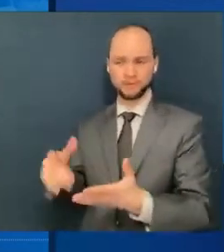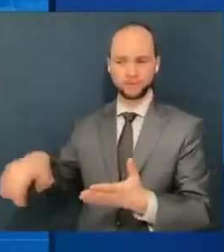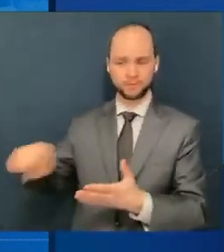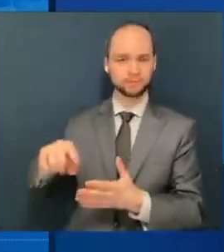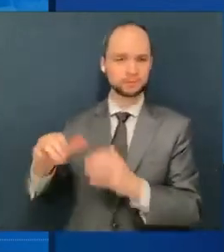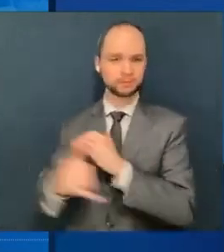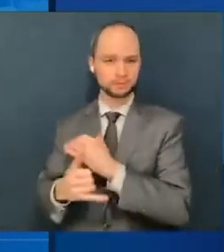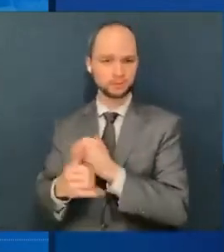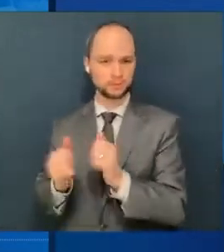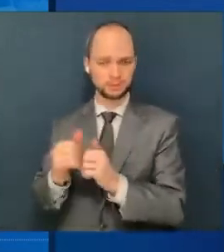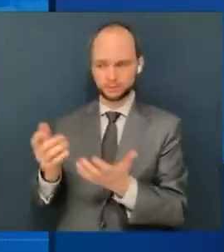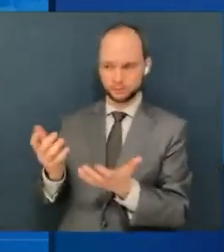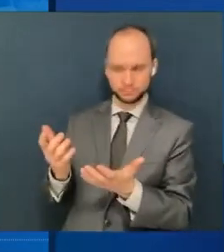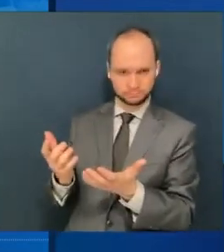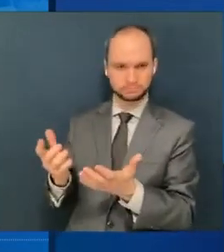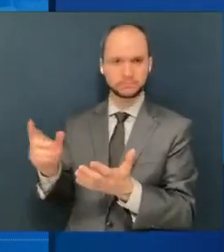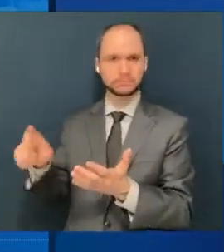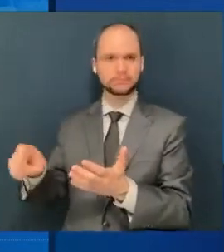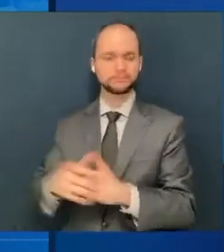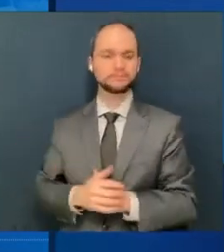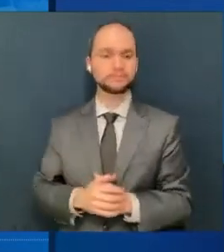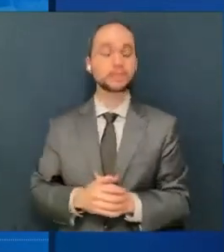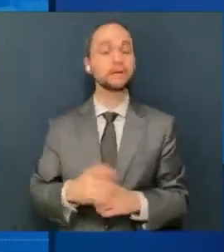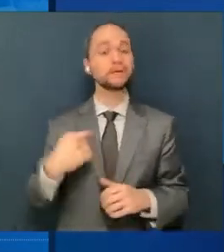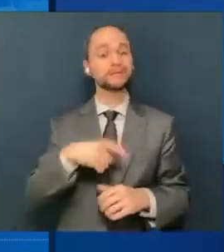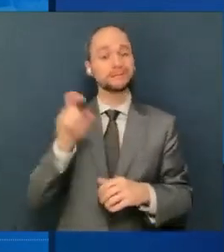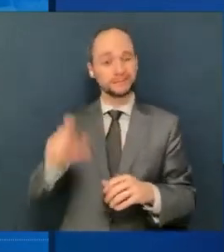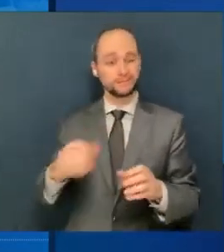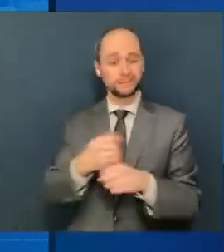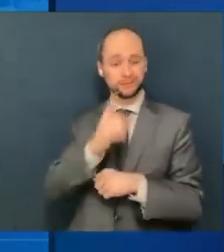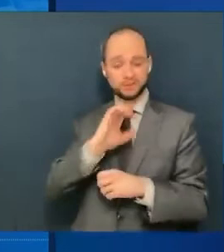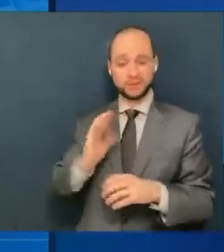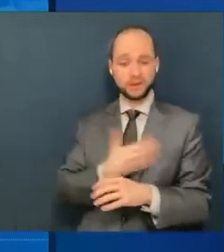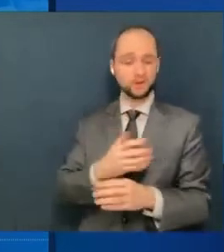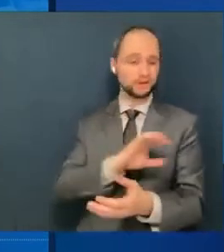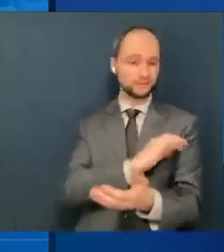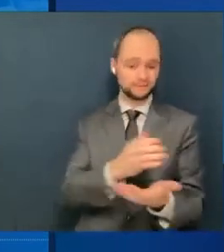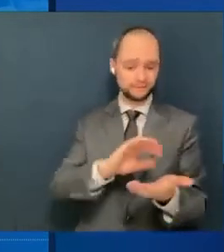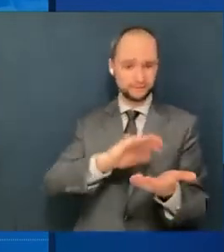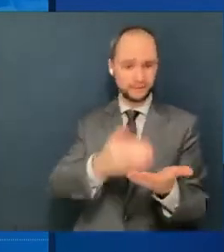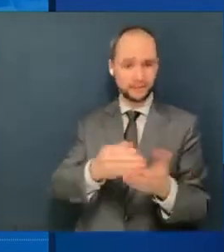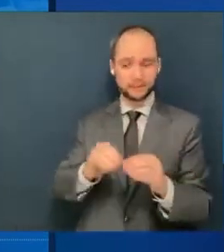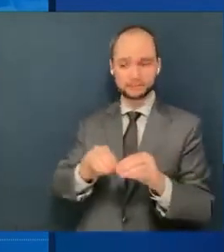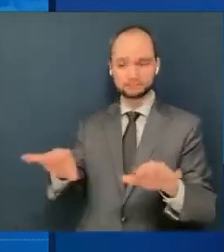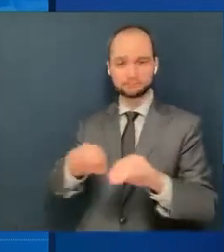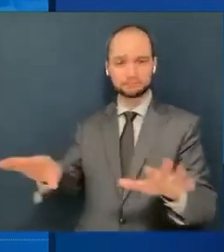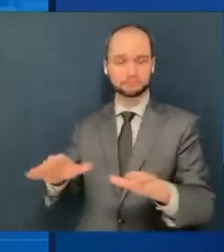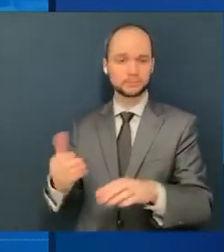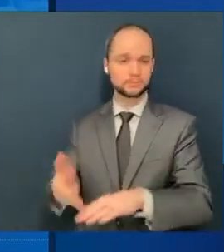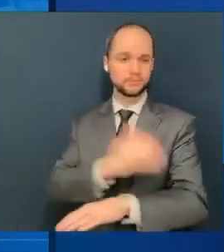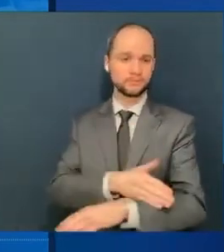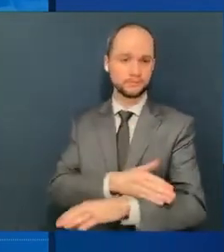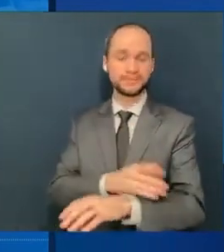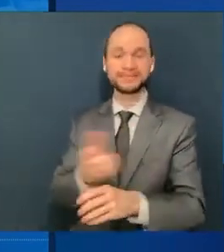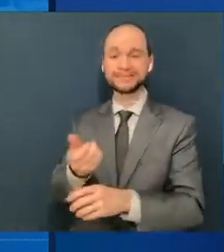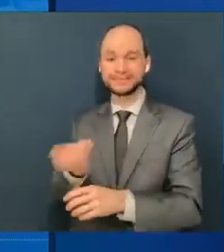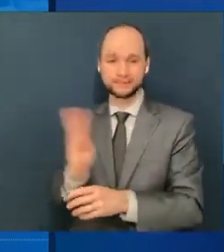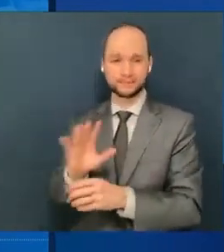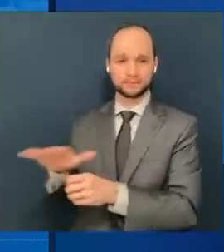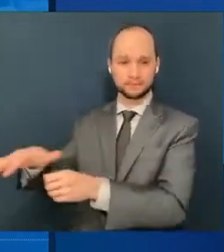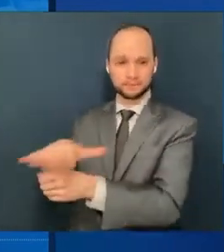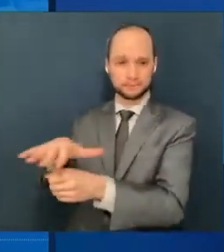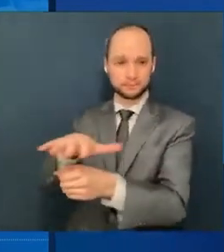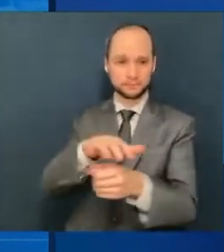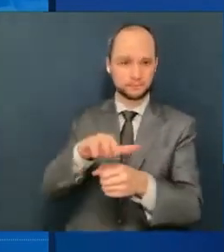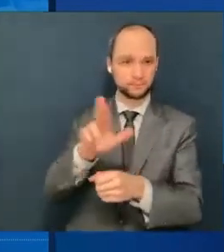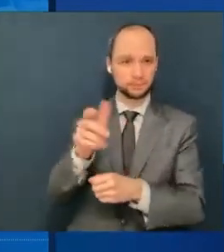need to build a more distributed manufacturing of vaccine supply in all regions, as several distinguished speakers have mentioned. Gavi